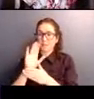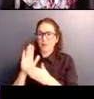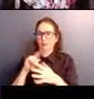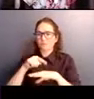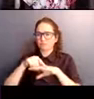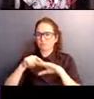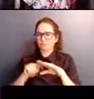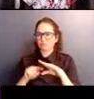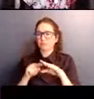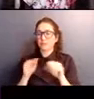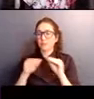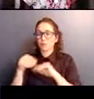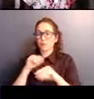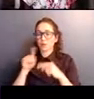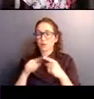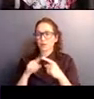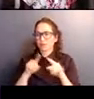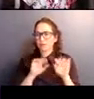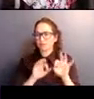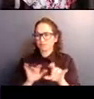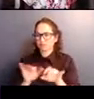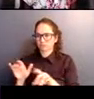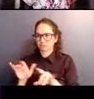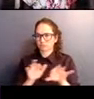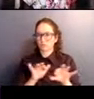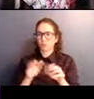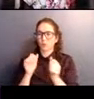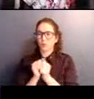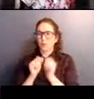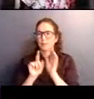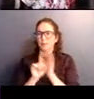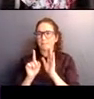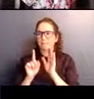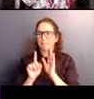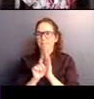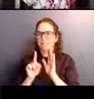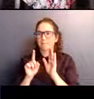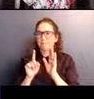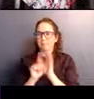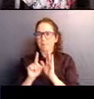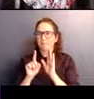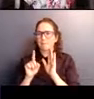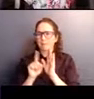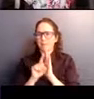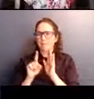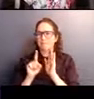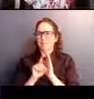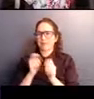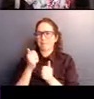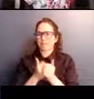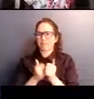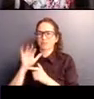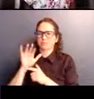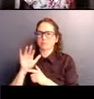movement as they play individual piano keys to a metronome beat. So as the metronome beat taps, each finger